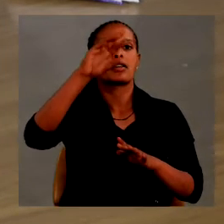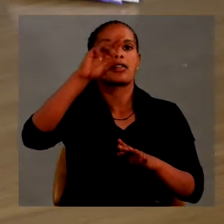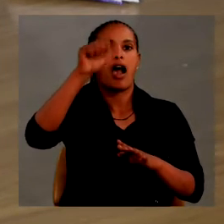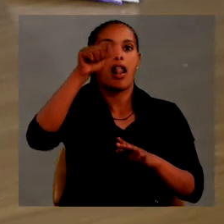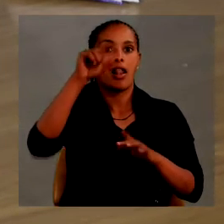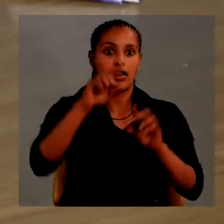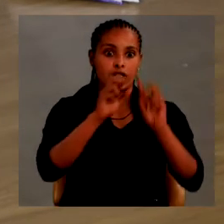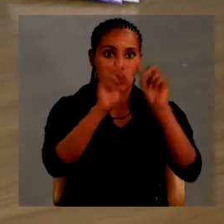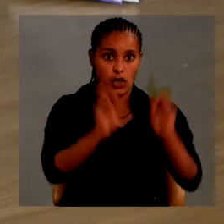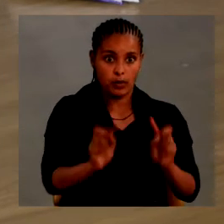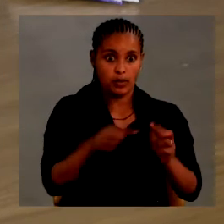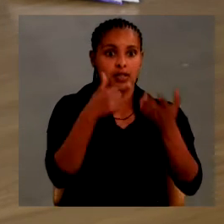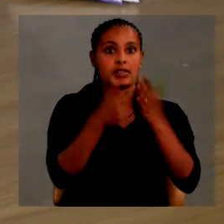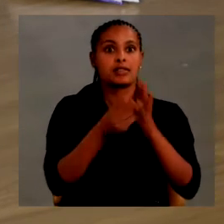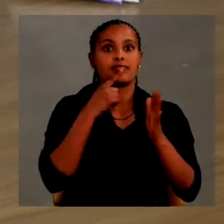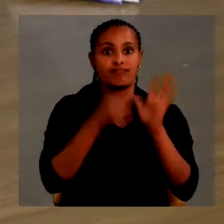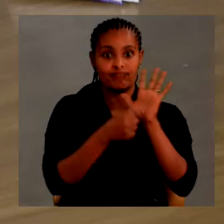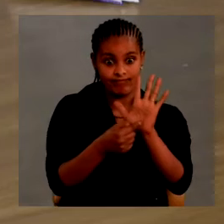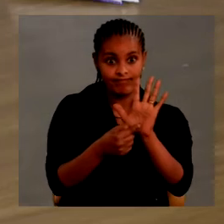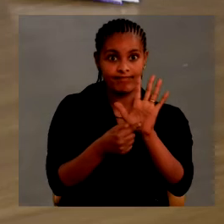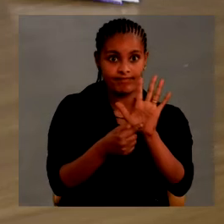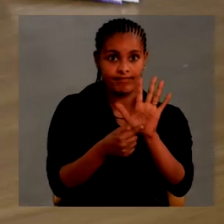So this is